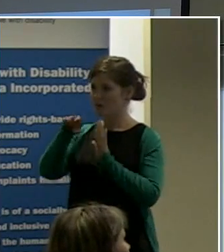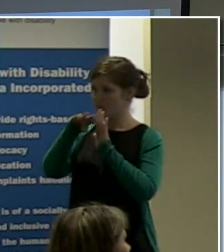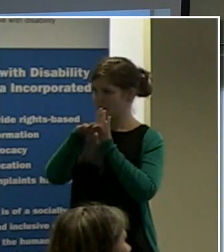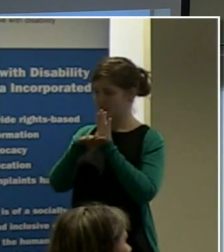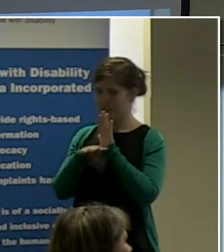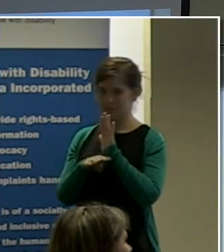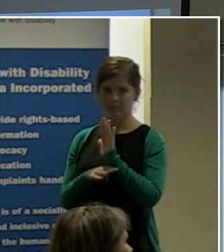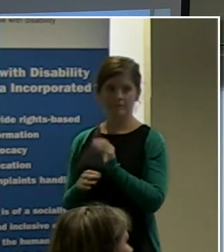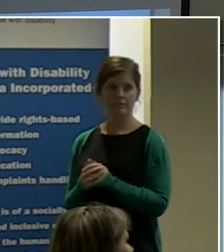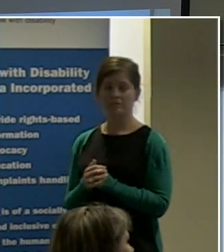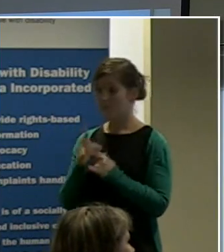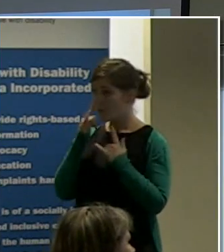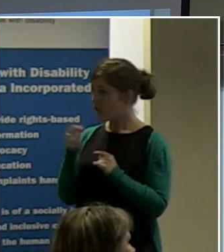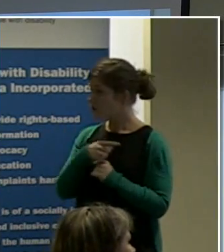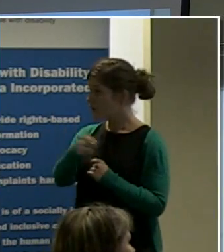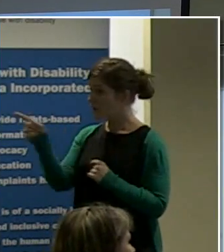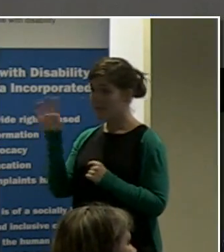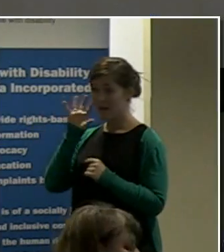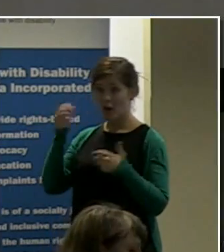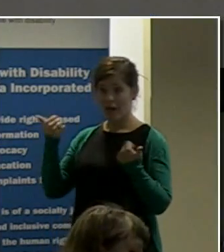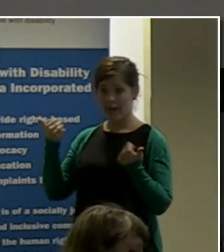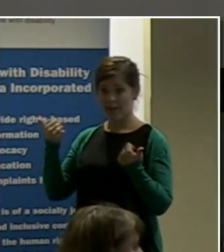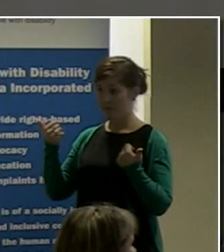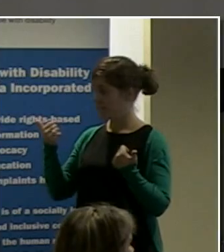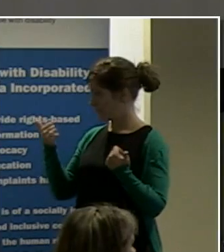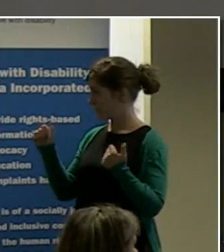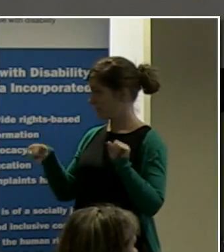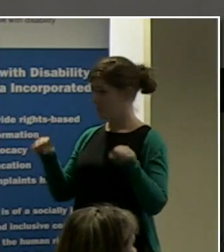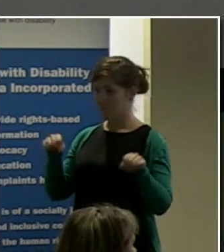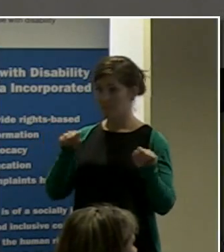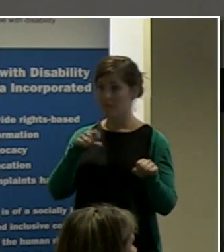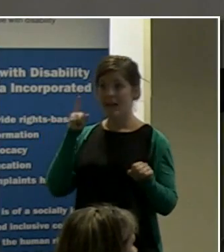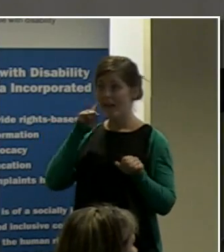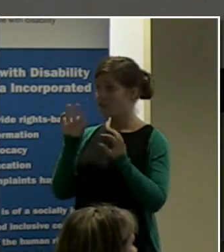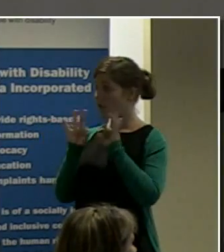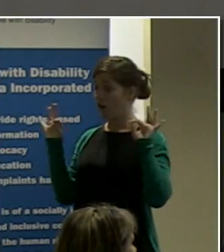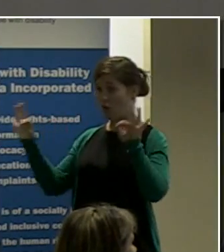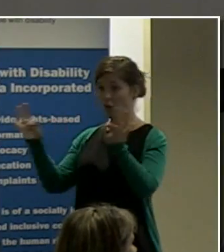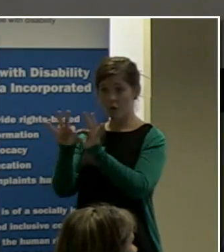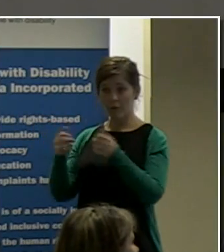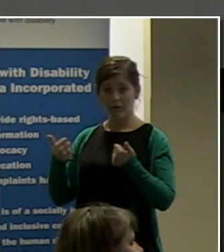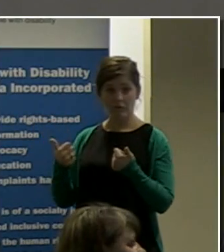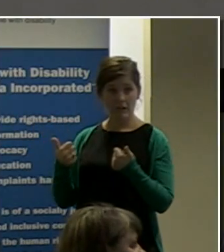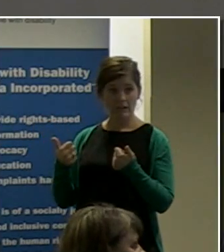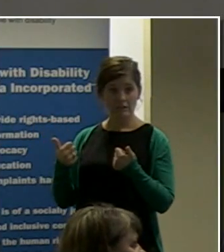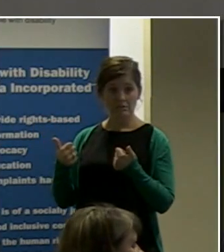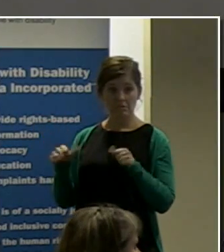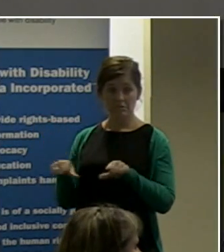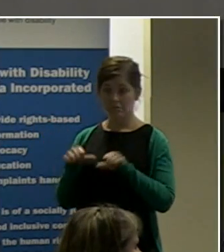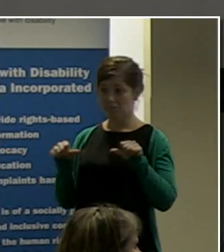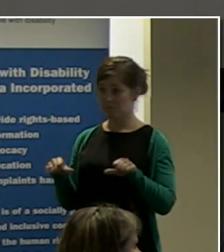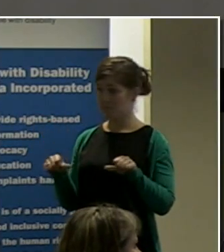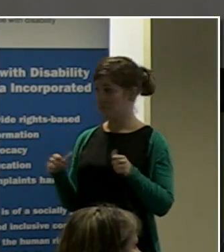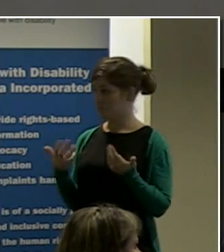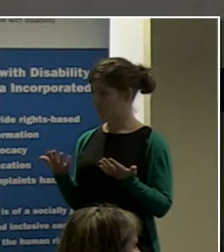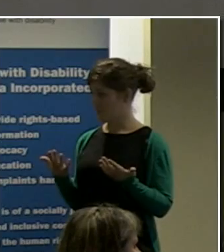announcements. Can I just check everybody can actually hear me? And that the hearing loop is actually working okay for the people